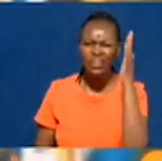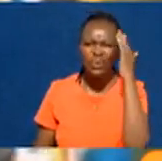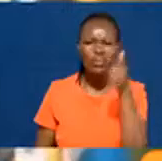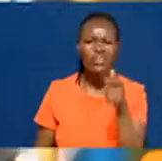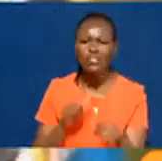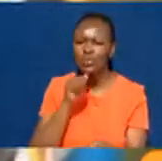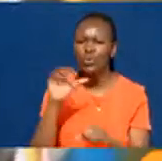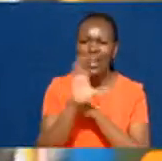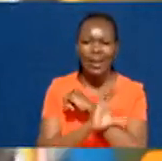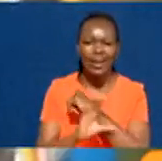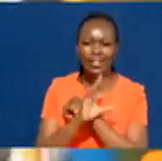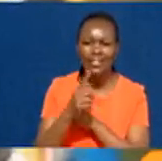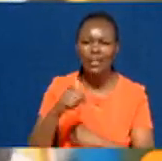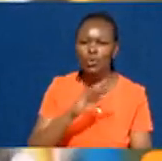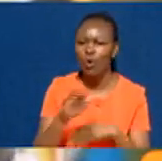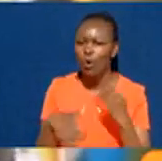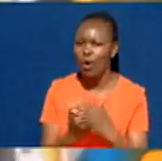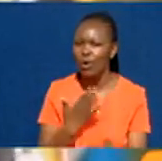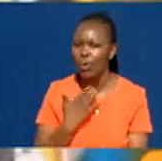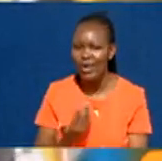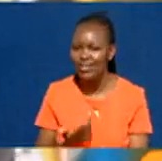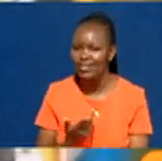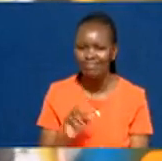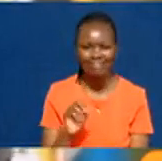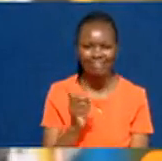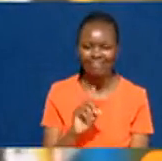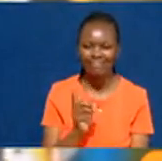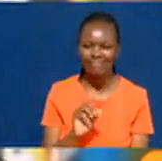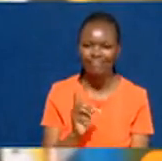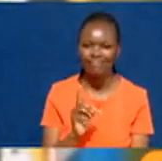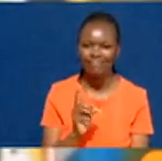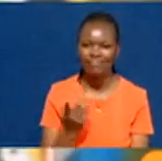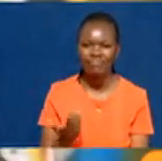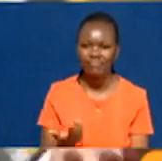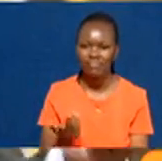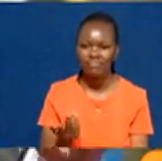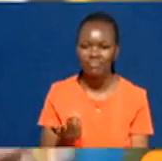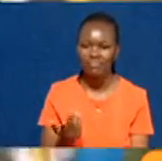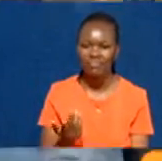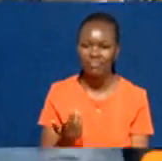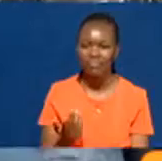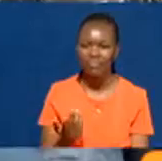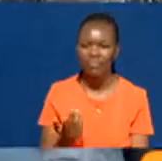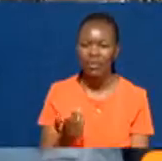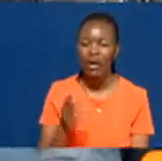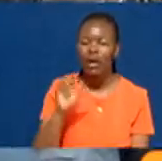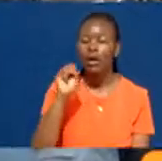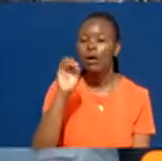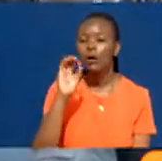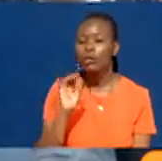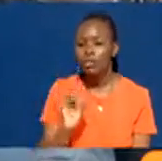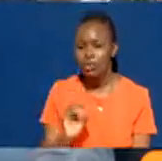that we all wanted to belong to. So